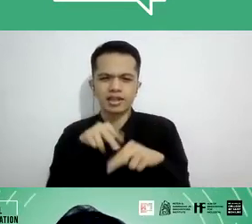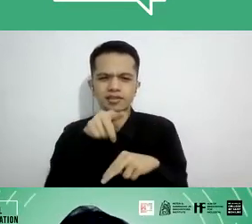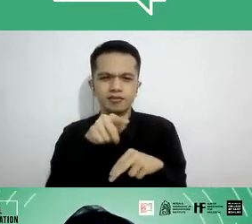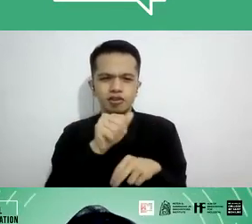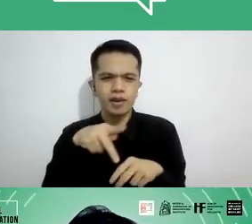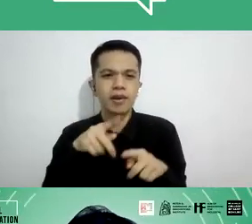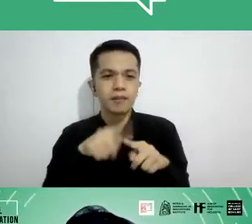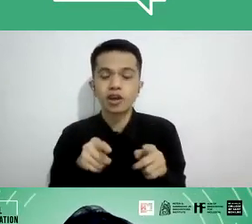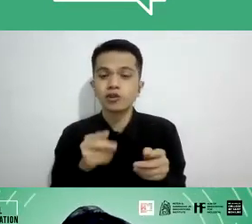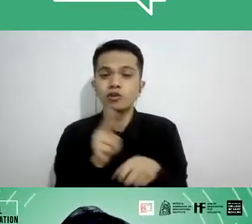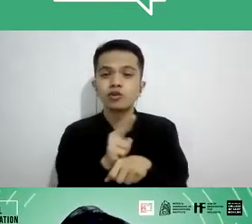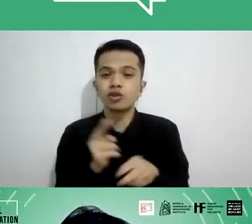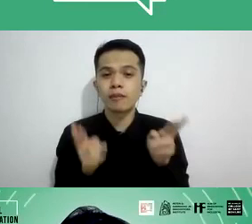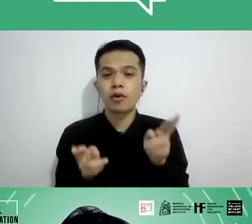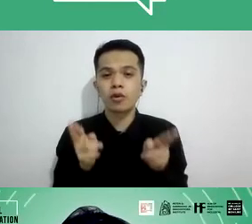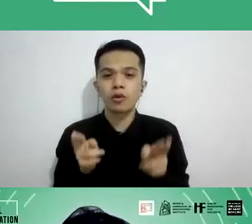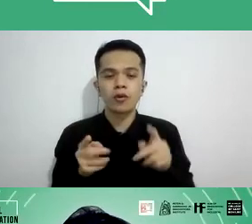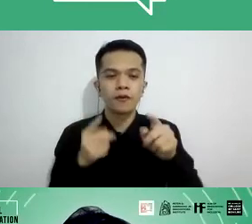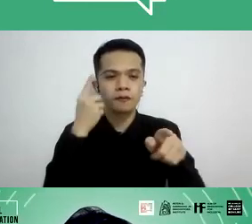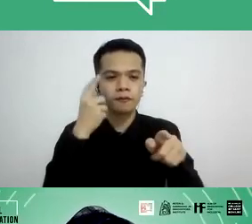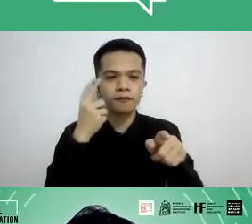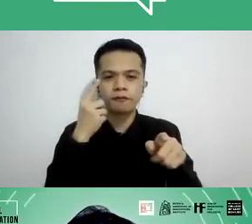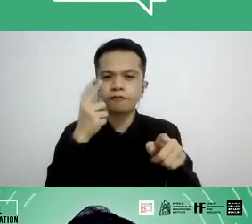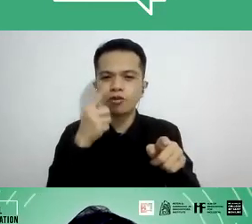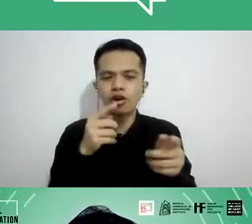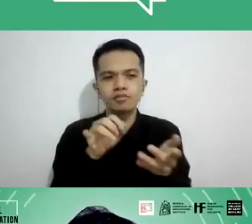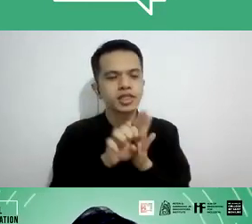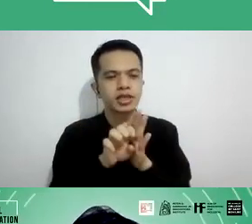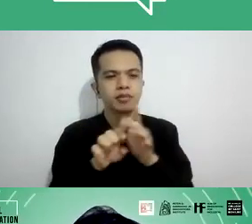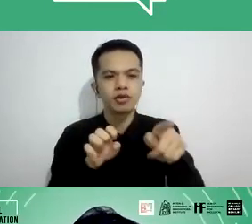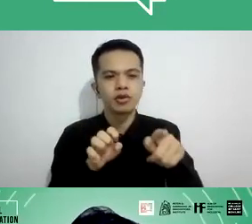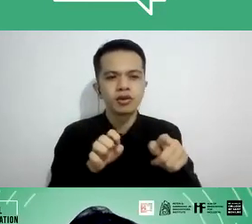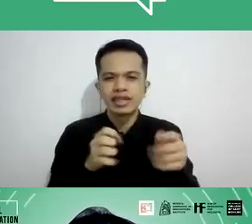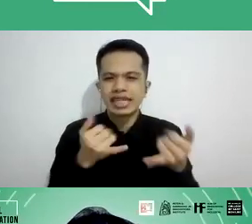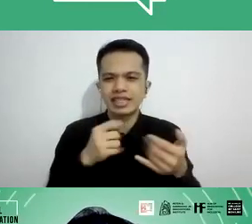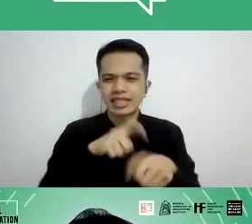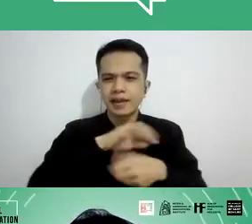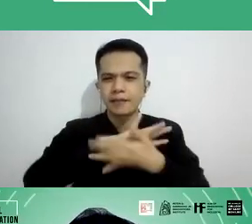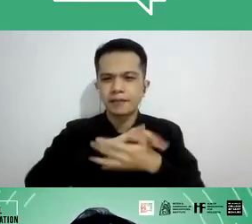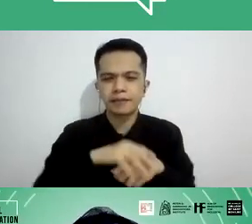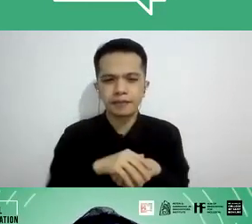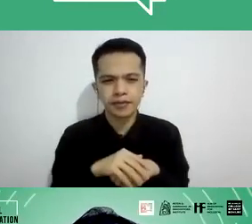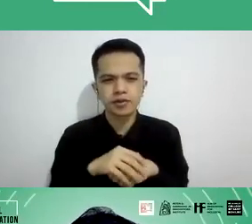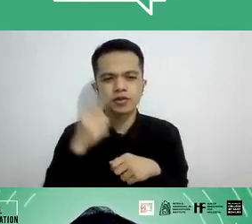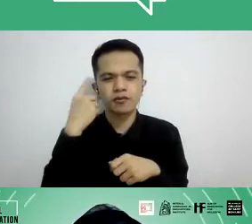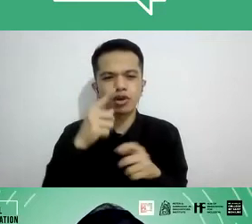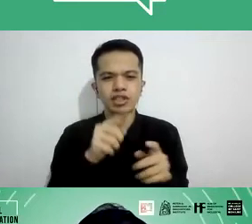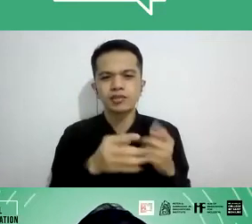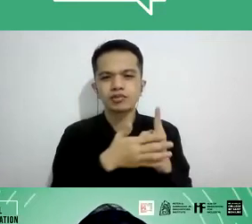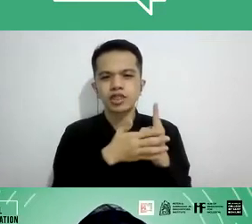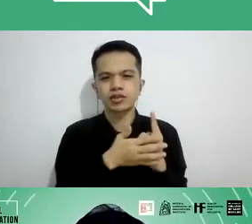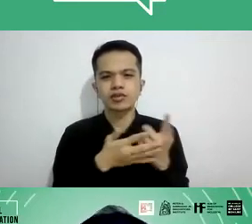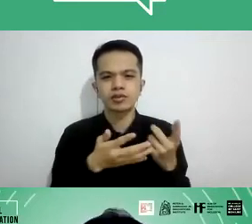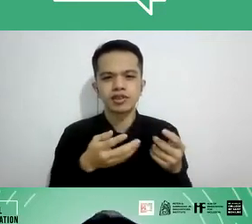using robotics in the case of for pandemic, which was for the isolation of